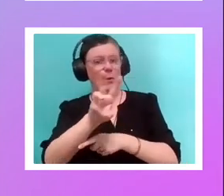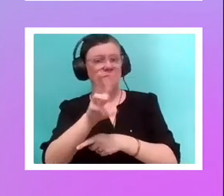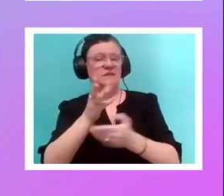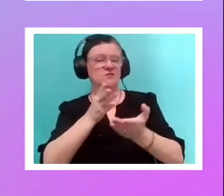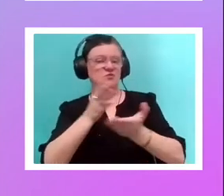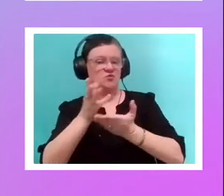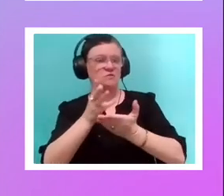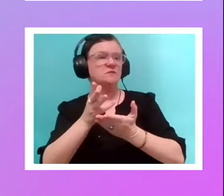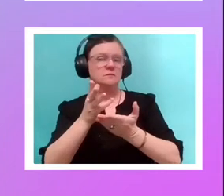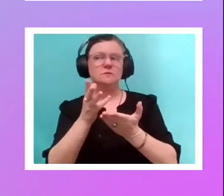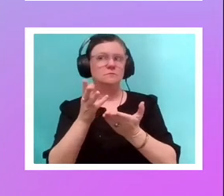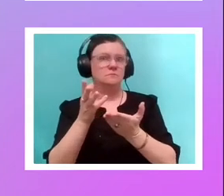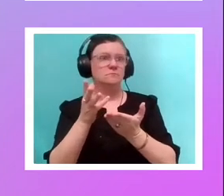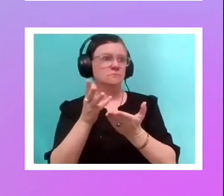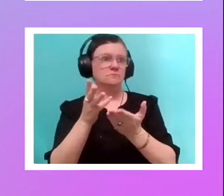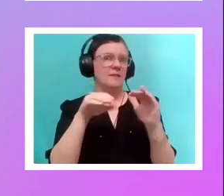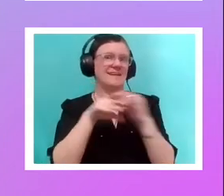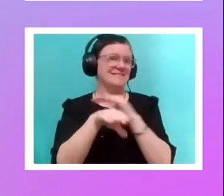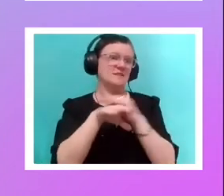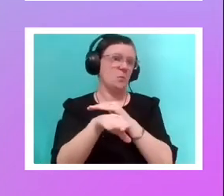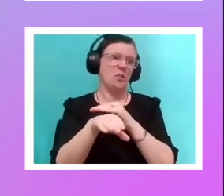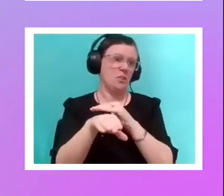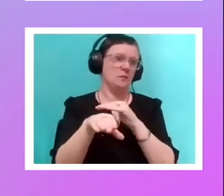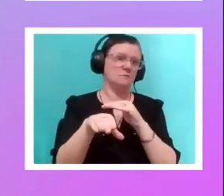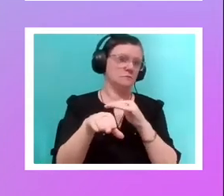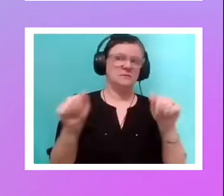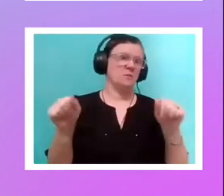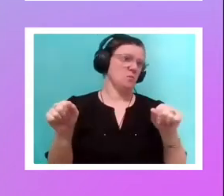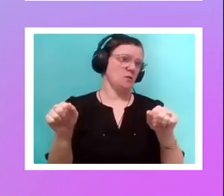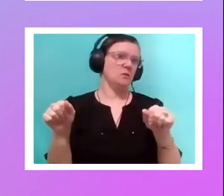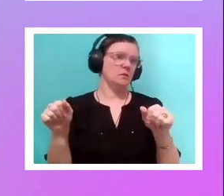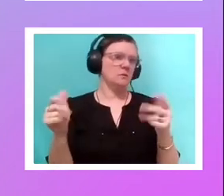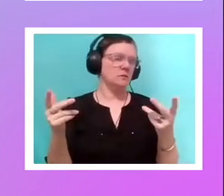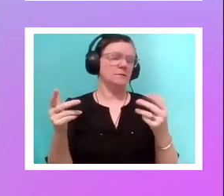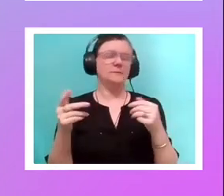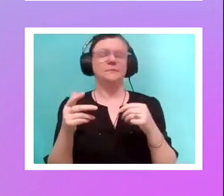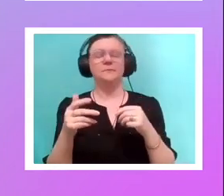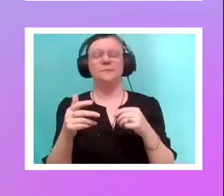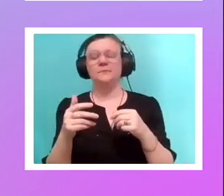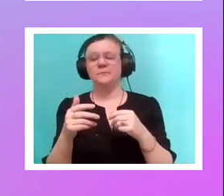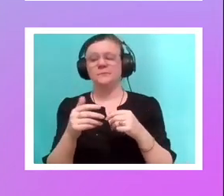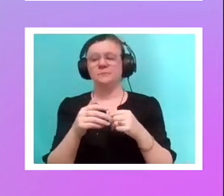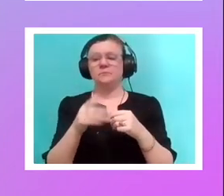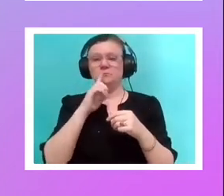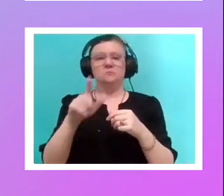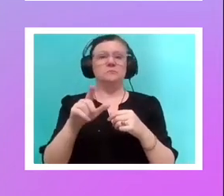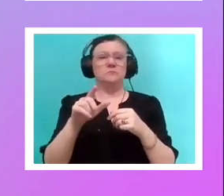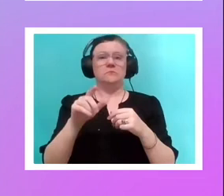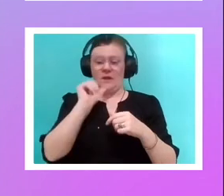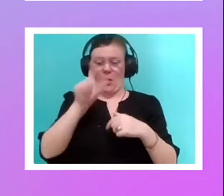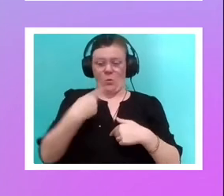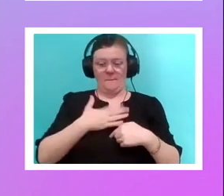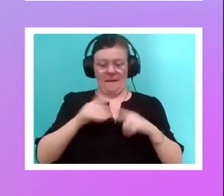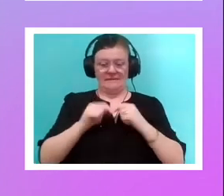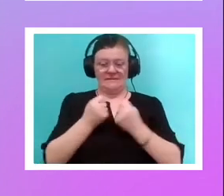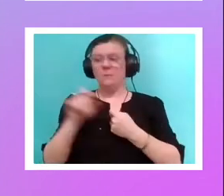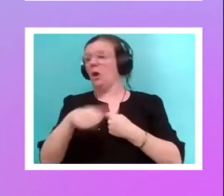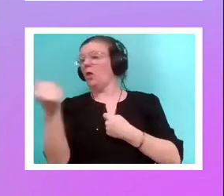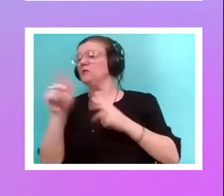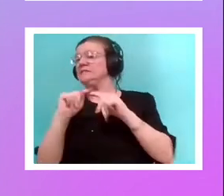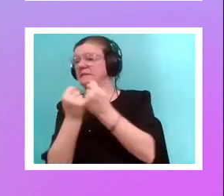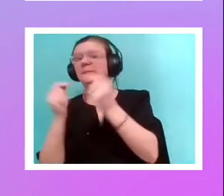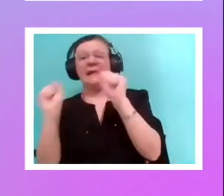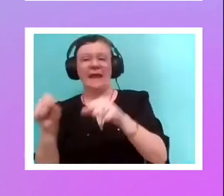and information, are as accessible to as many people as possible, and to ensure that teams across government have the capability to achieve